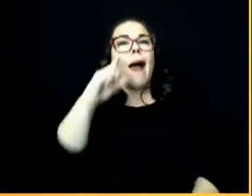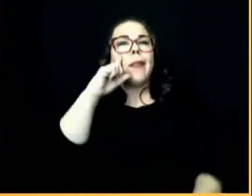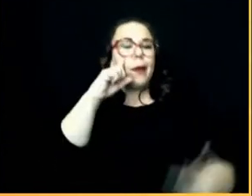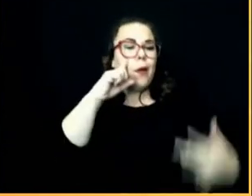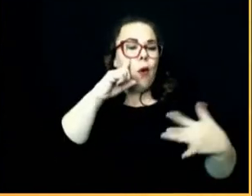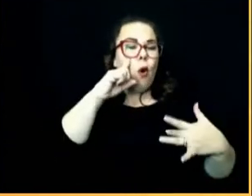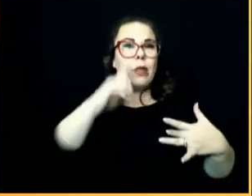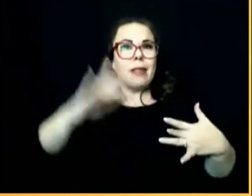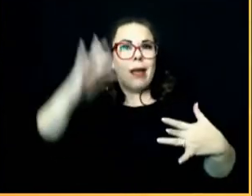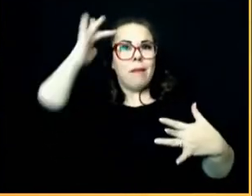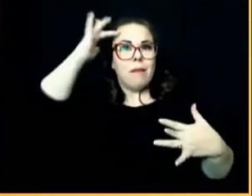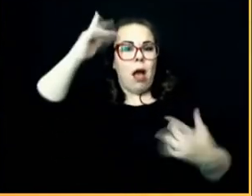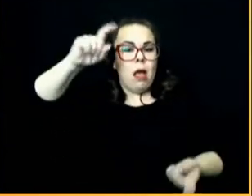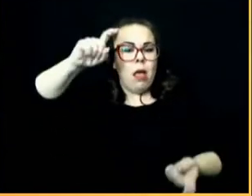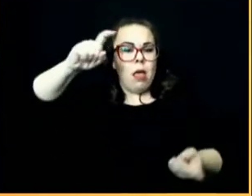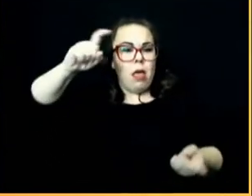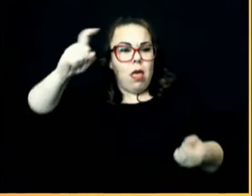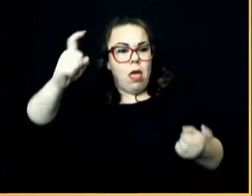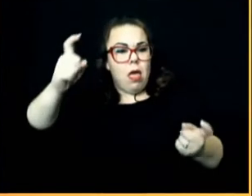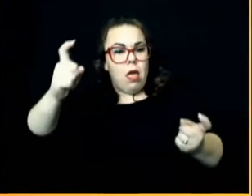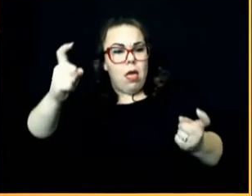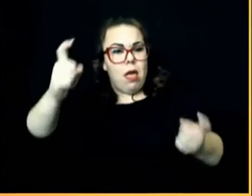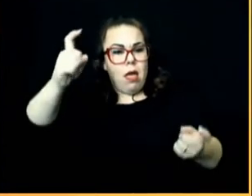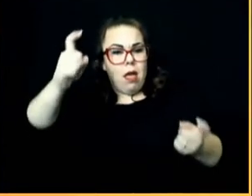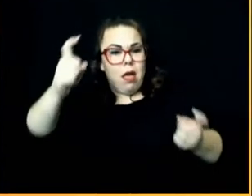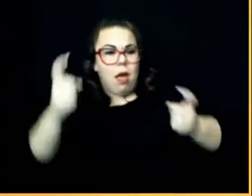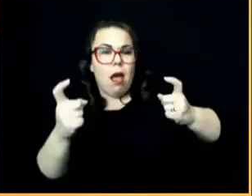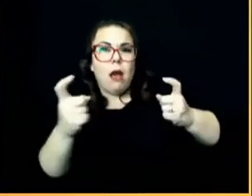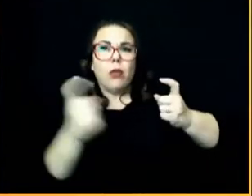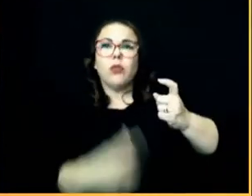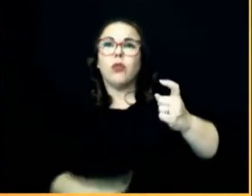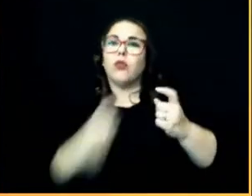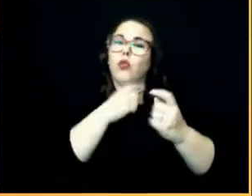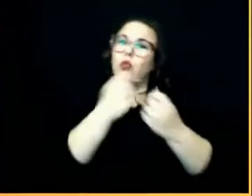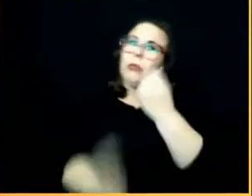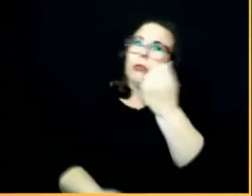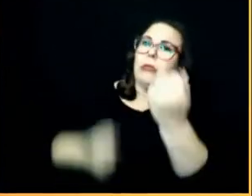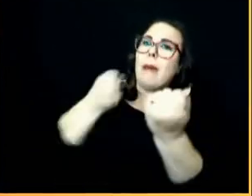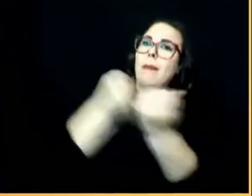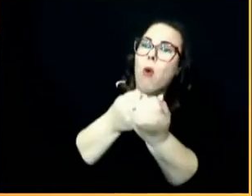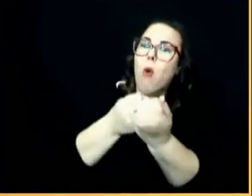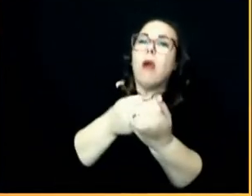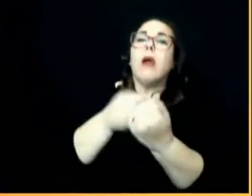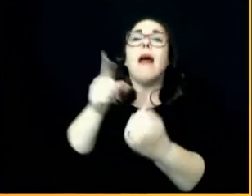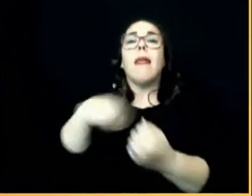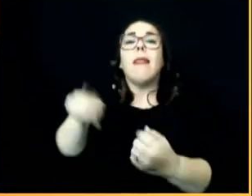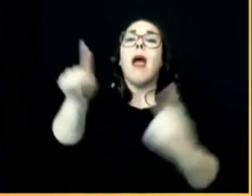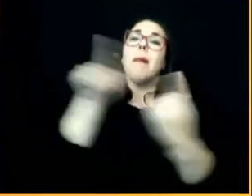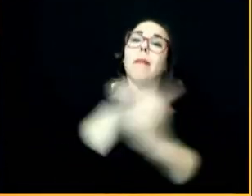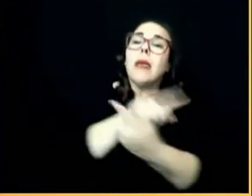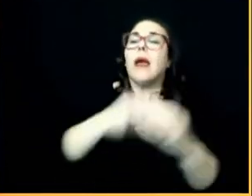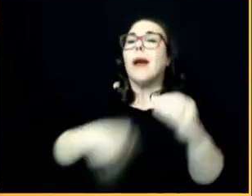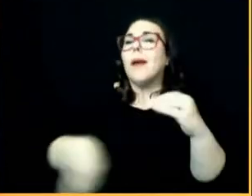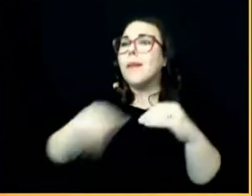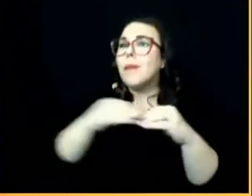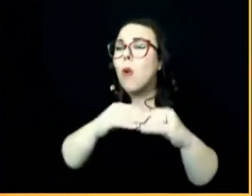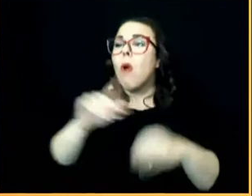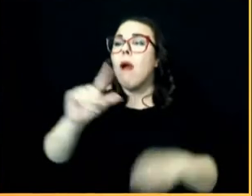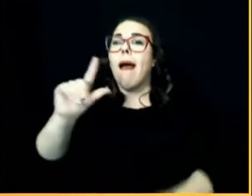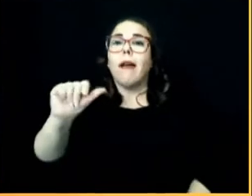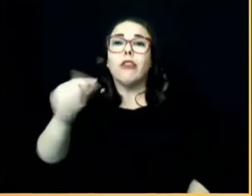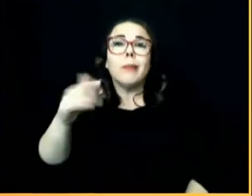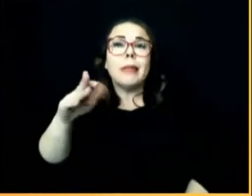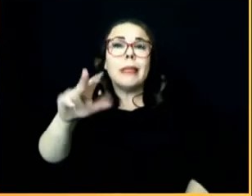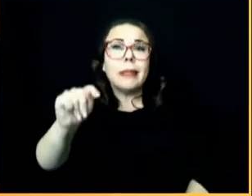right direction as they meet more queer folks, LGBT folks, trans folks. It's just a matter of getting